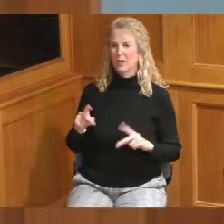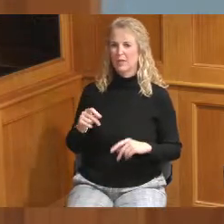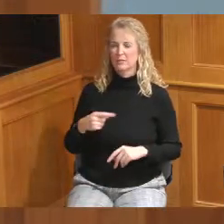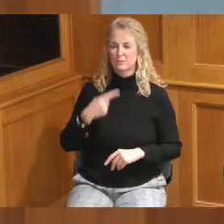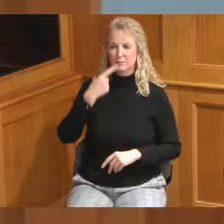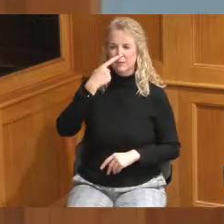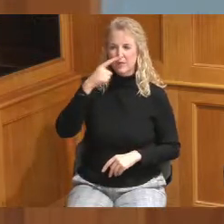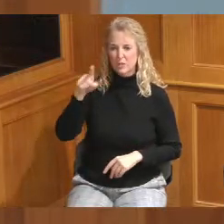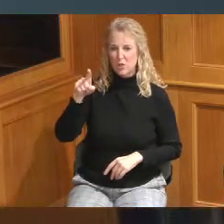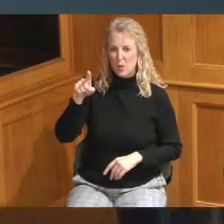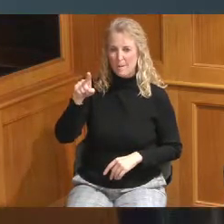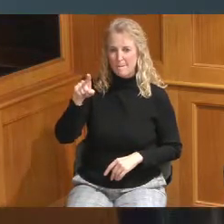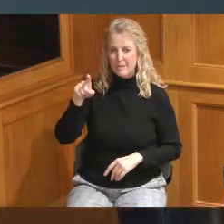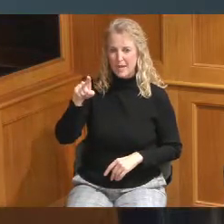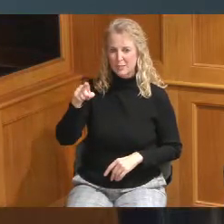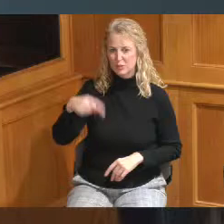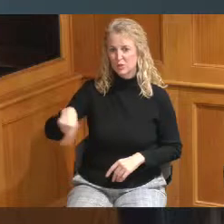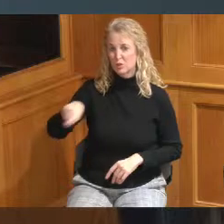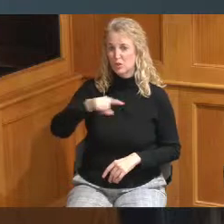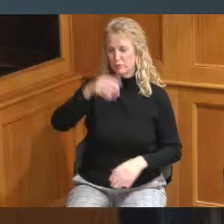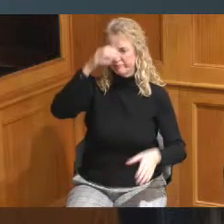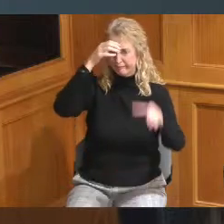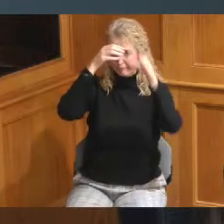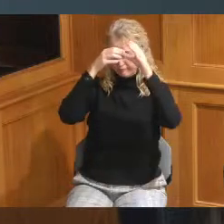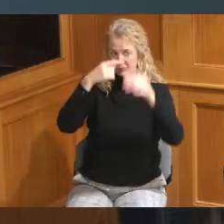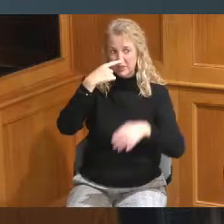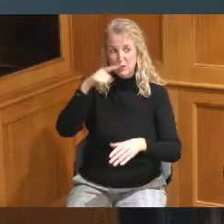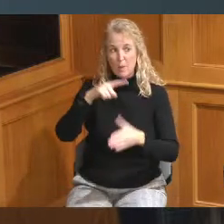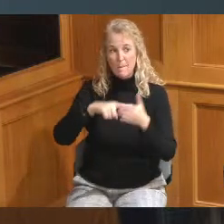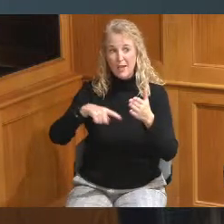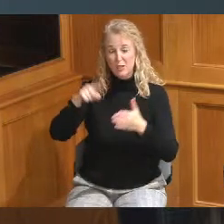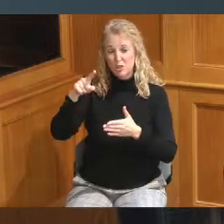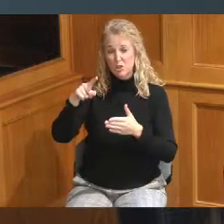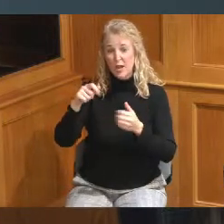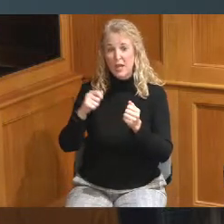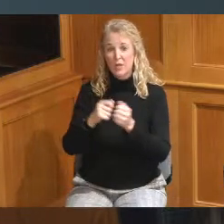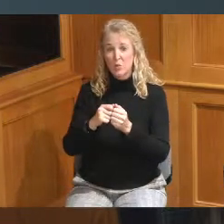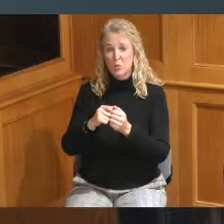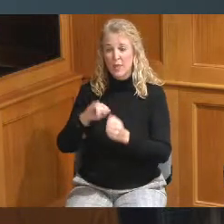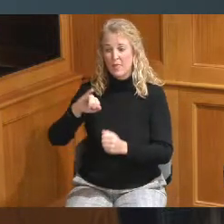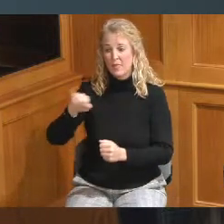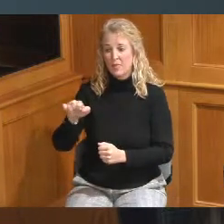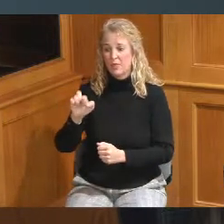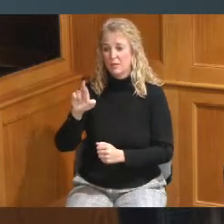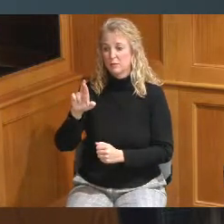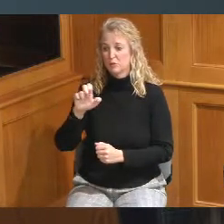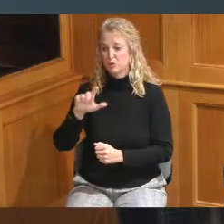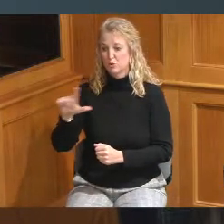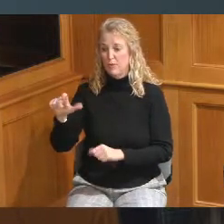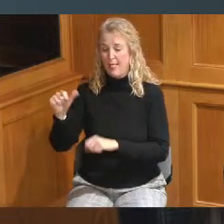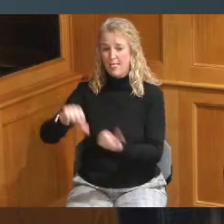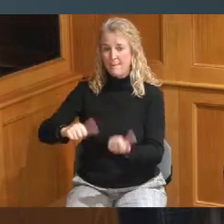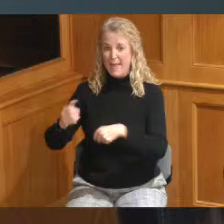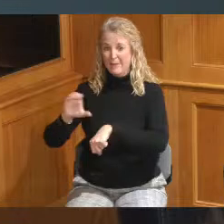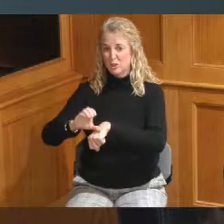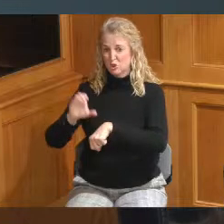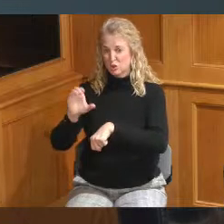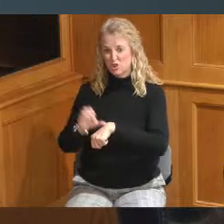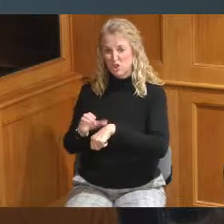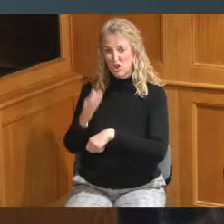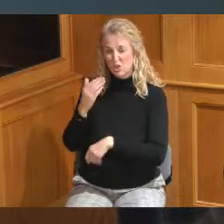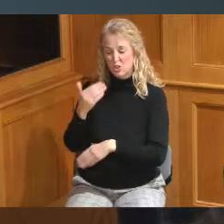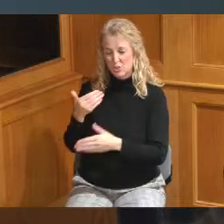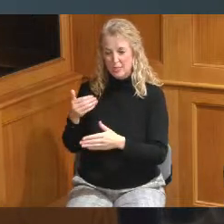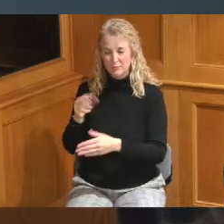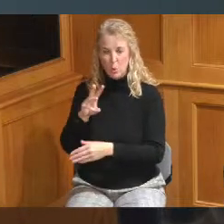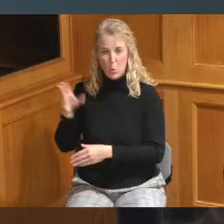with Jarrell? Y'all got the experts in the room. Somebody check with Jarrell Baptist Church. Yes. They're in the West End, and I know they do. If